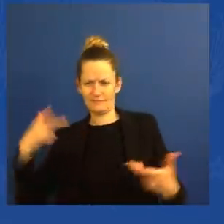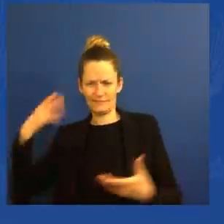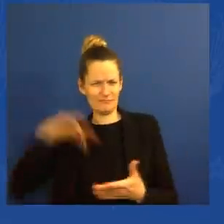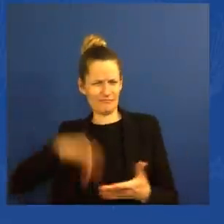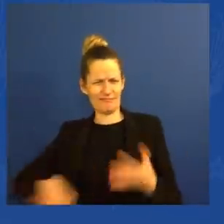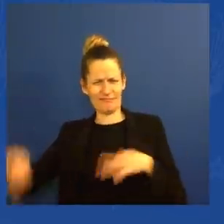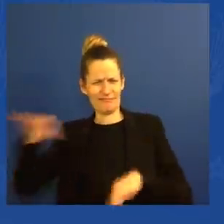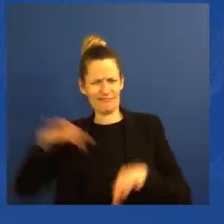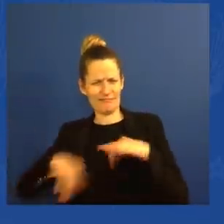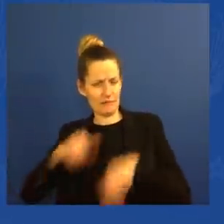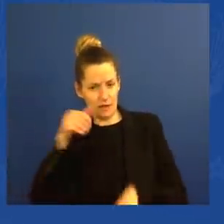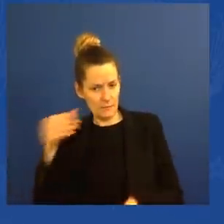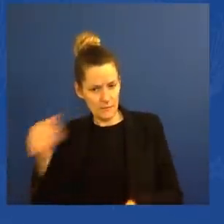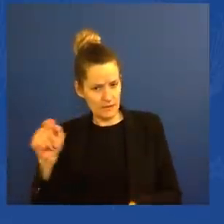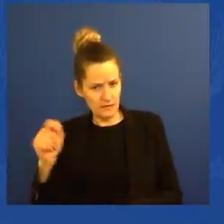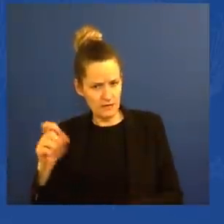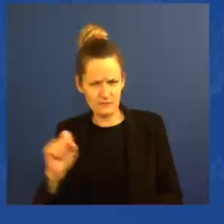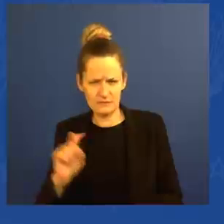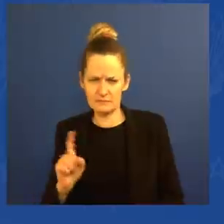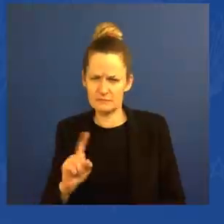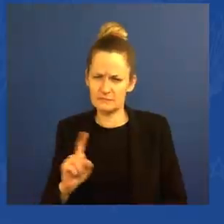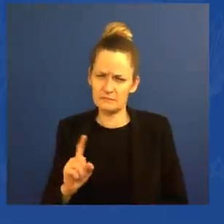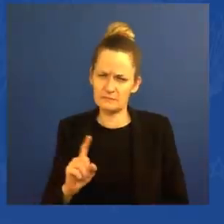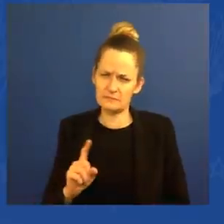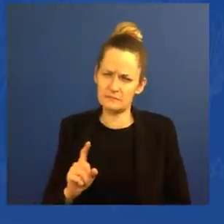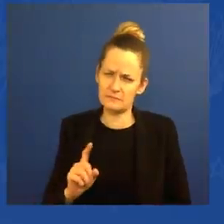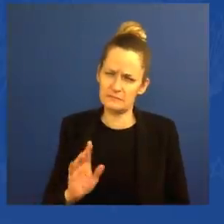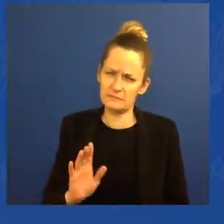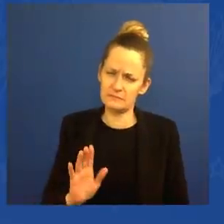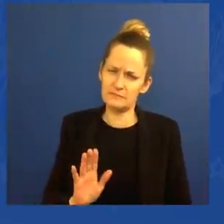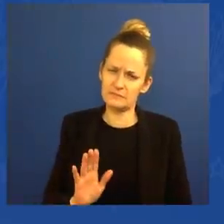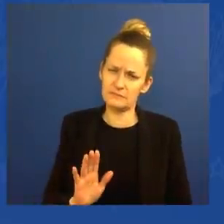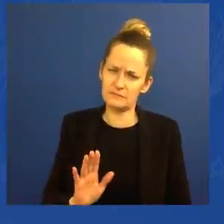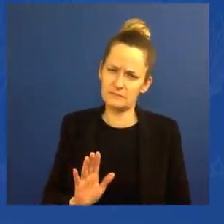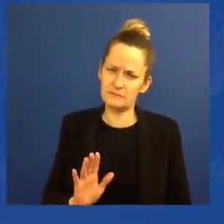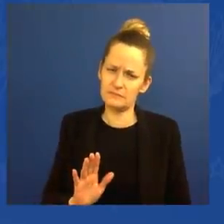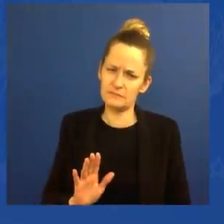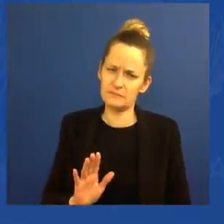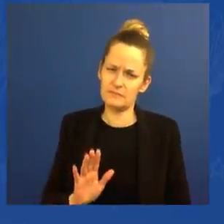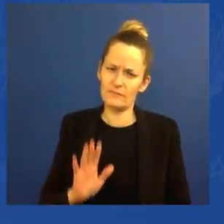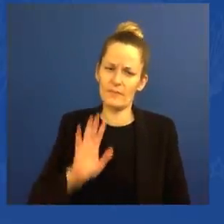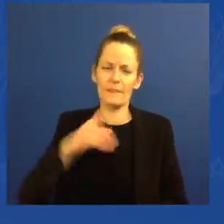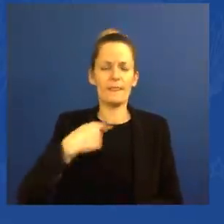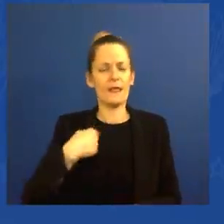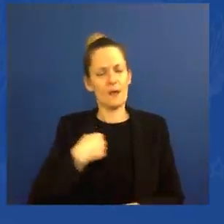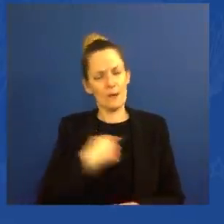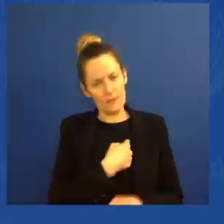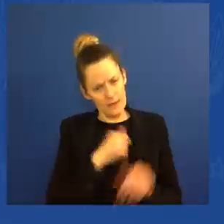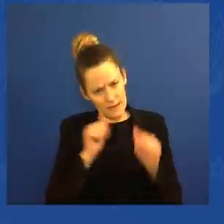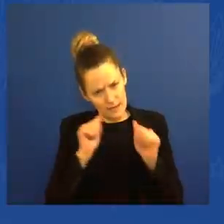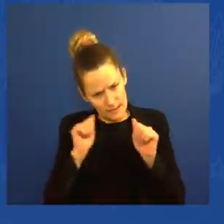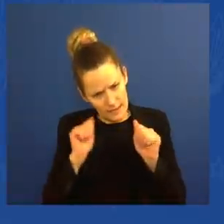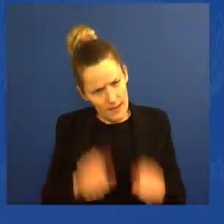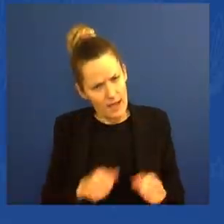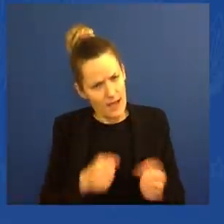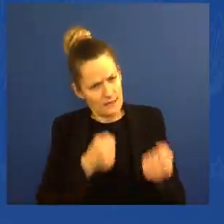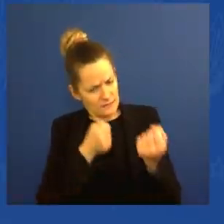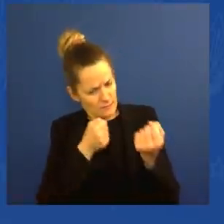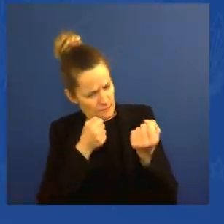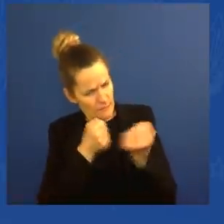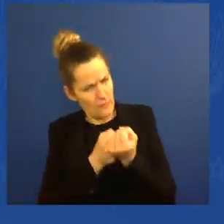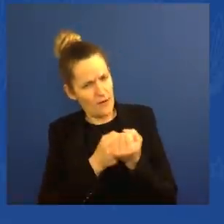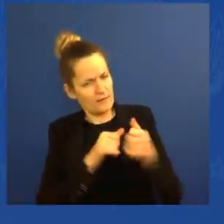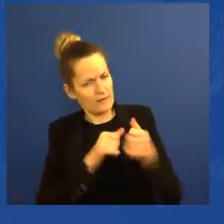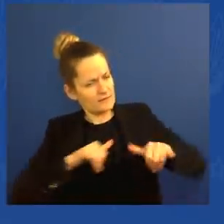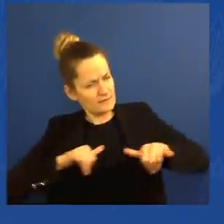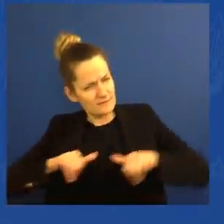We can raise the standard of living for hard-working families without raising taxes, without raising inflation, without raising the deficit. Let me